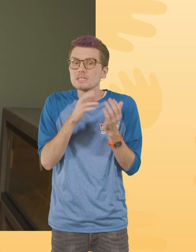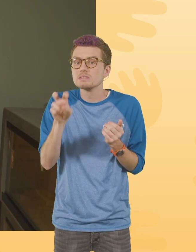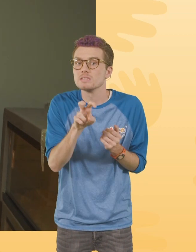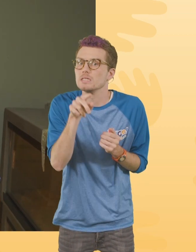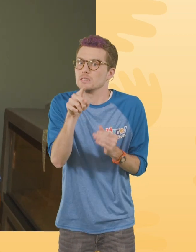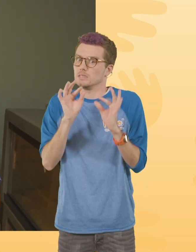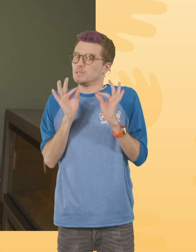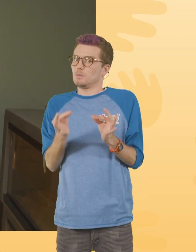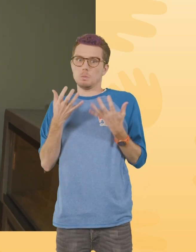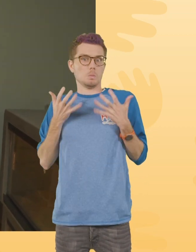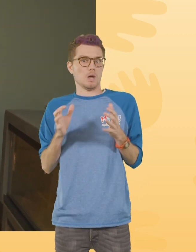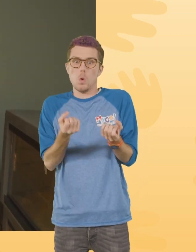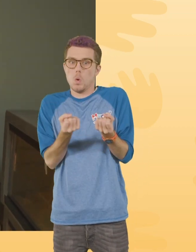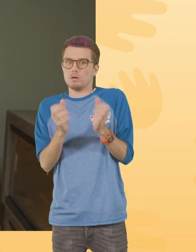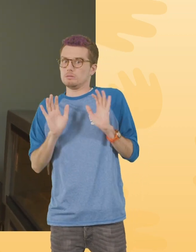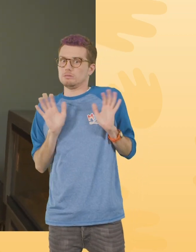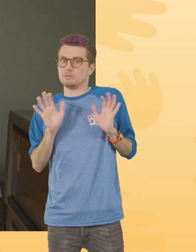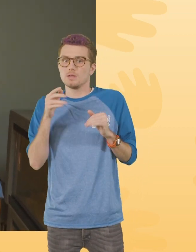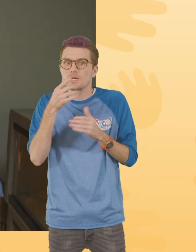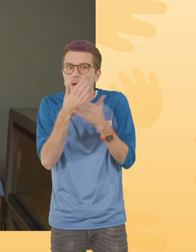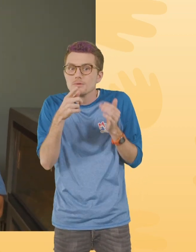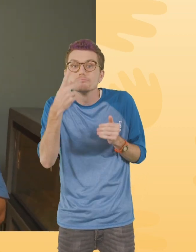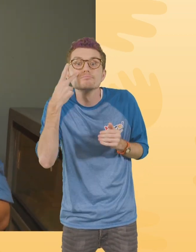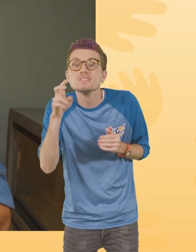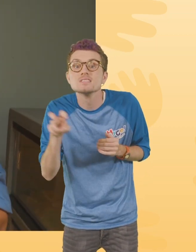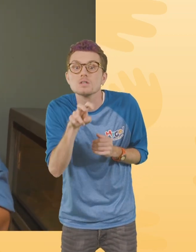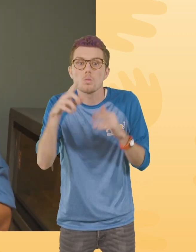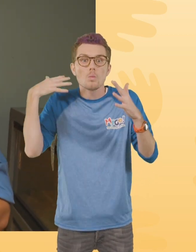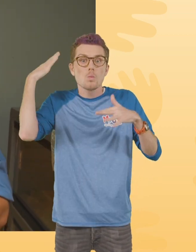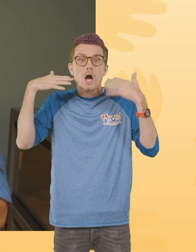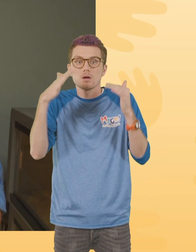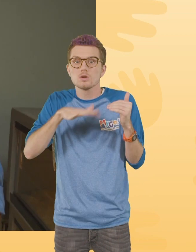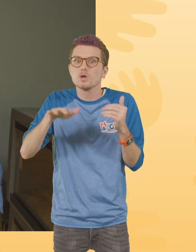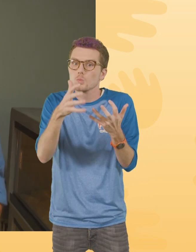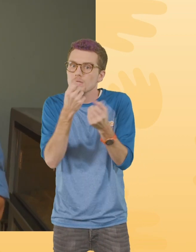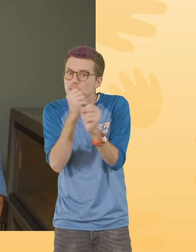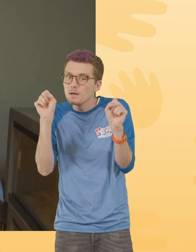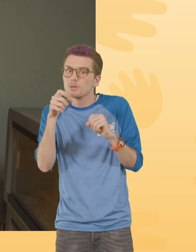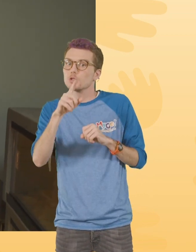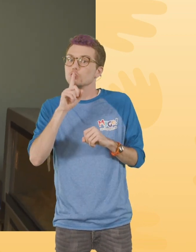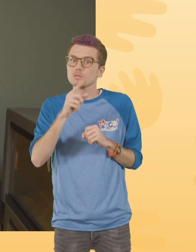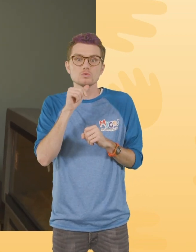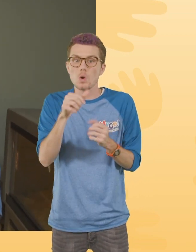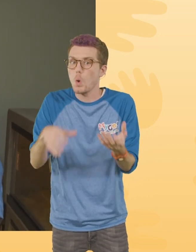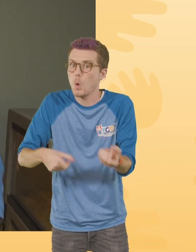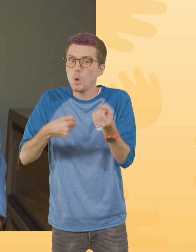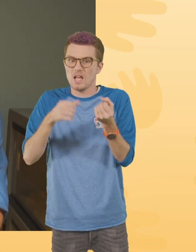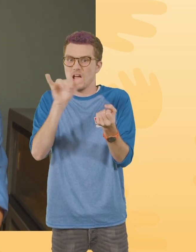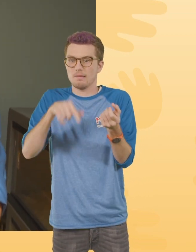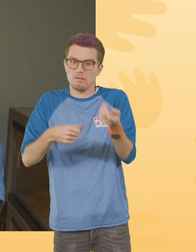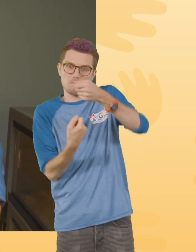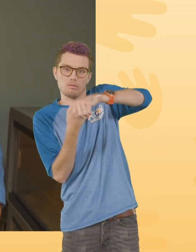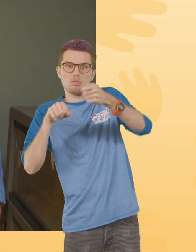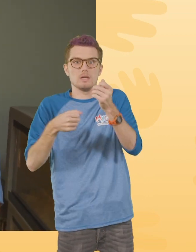you definitely don't want to hold. So if you ever see a snake in the wild, just to be safe, you probably shouldn't try and hold it